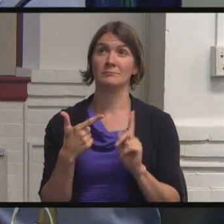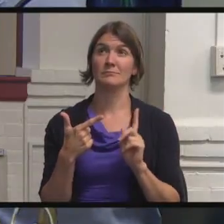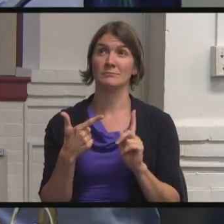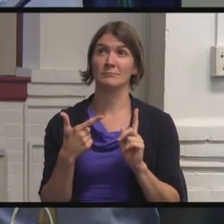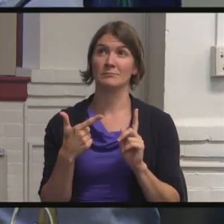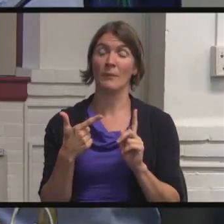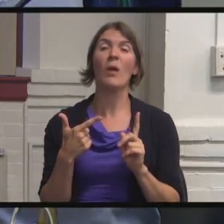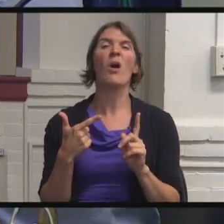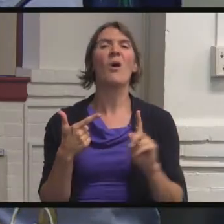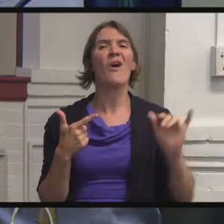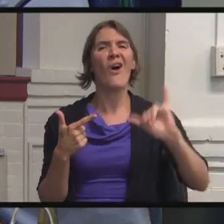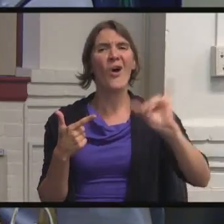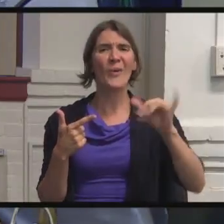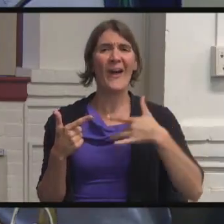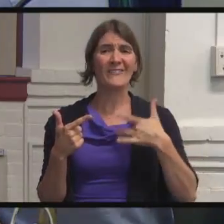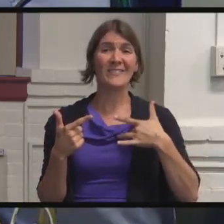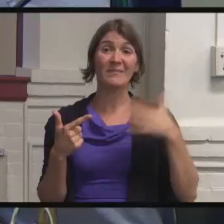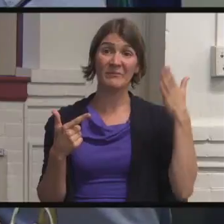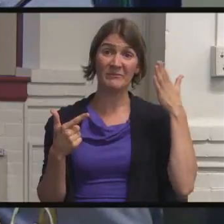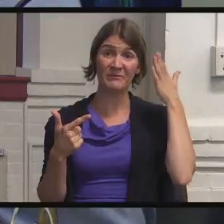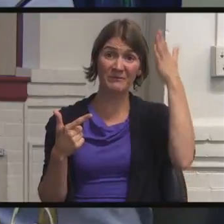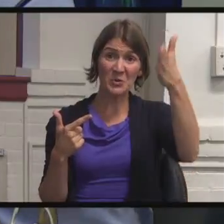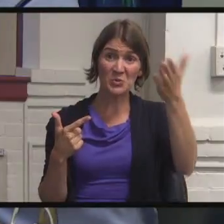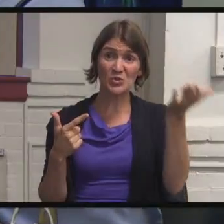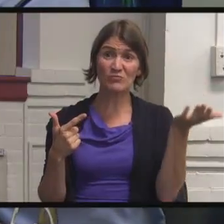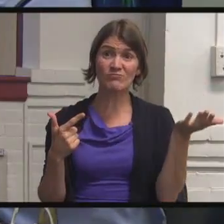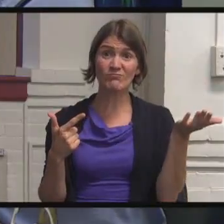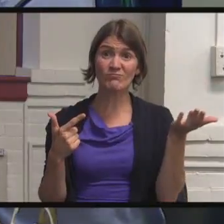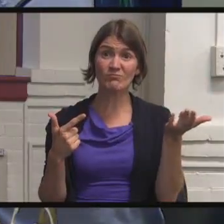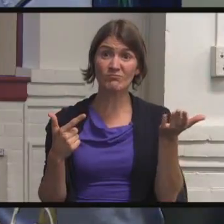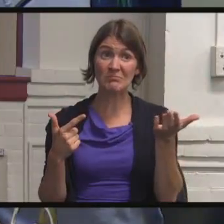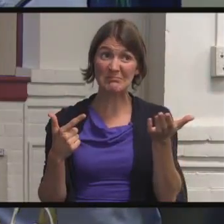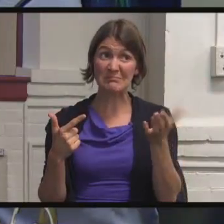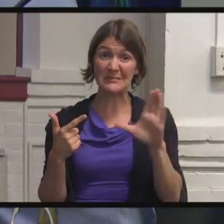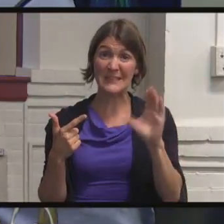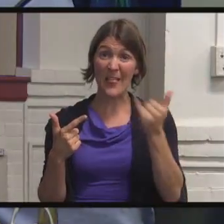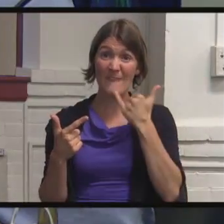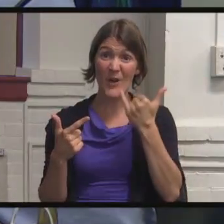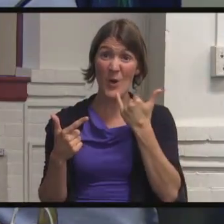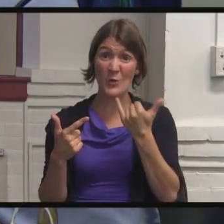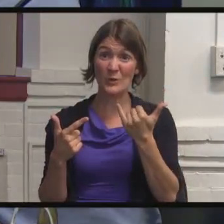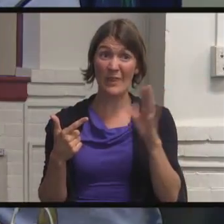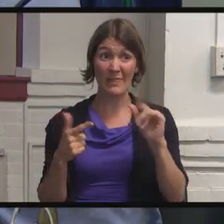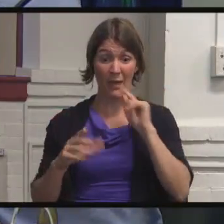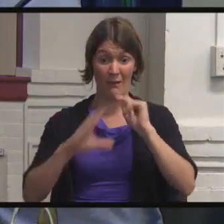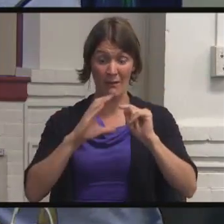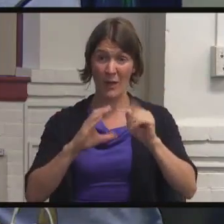I also feel that in the foreseeable future, telecommunications is going to change